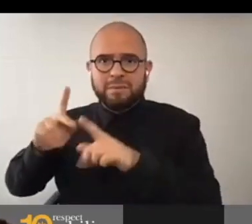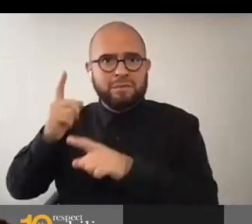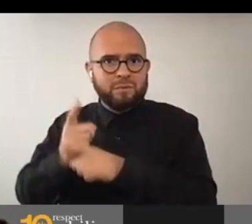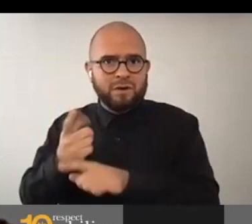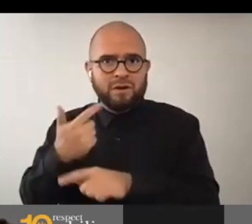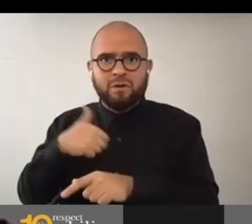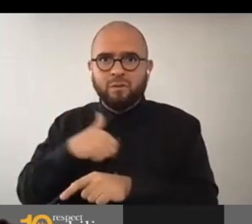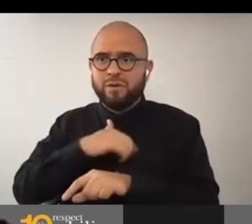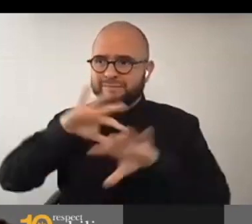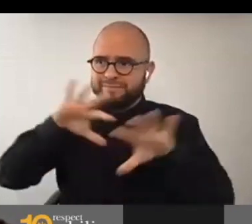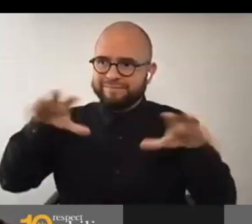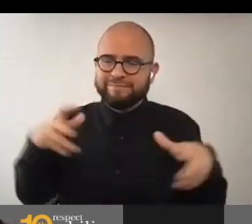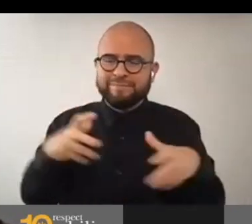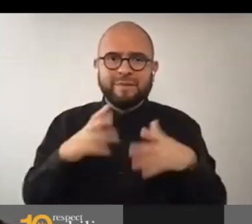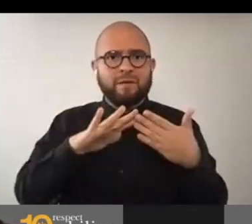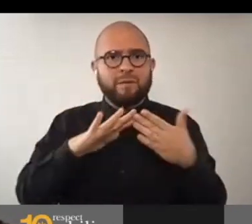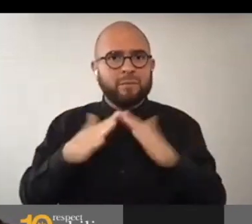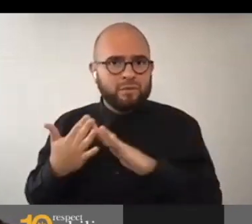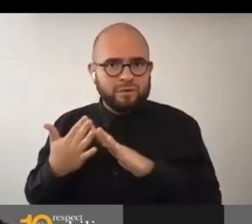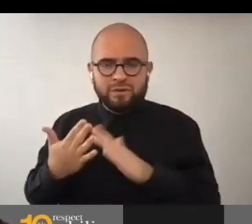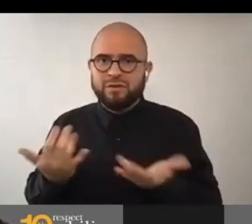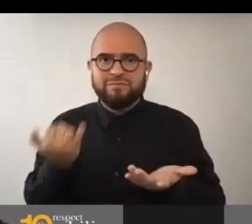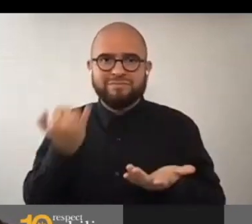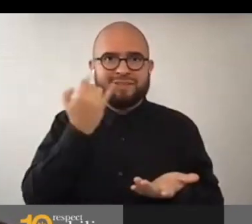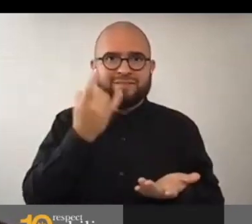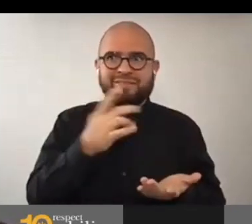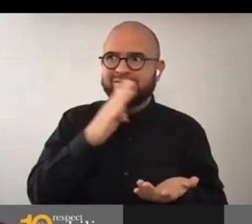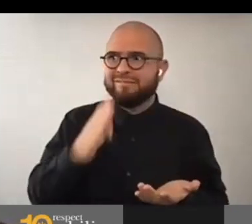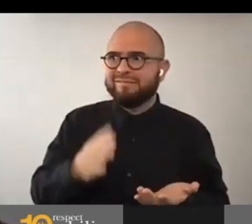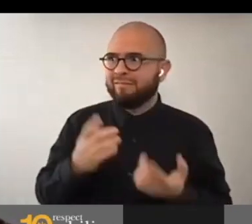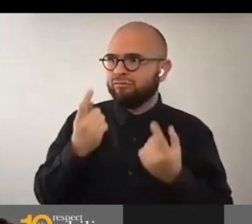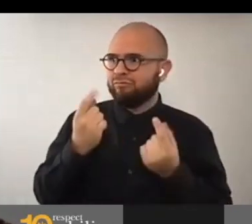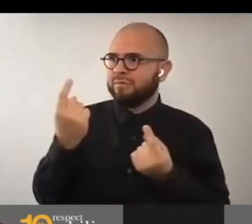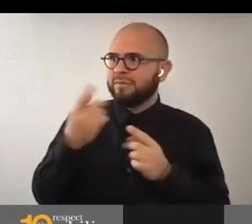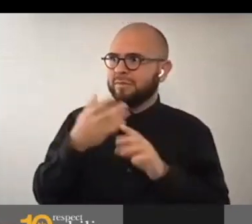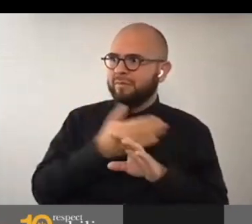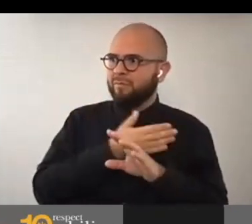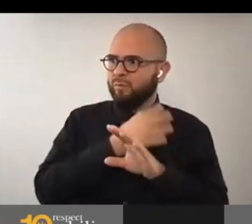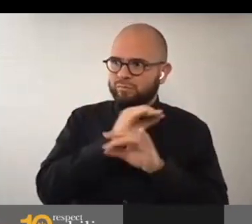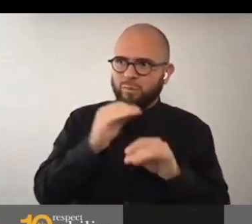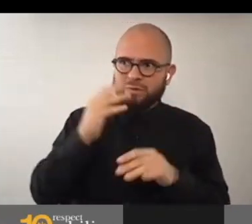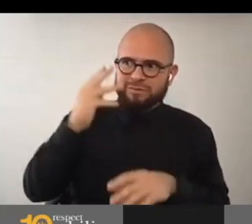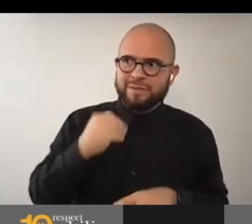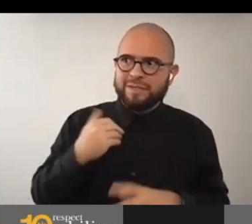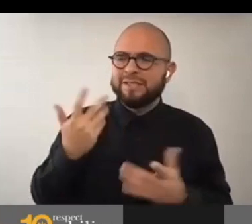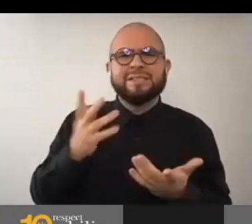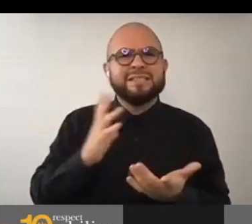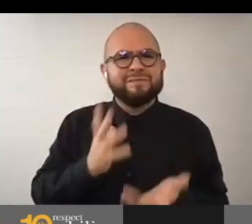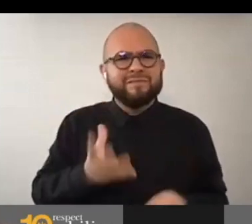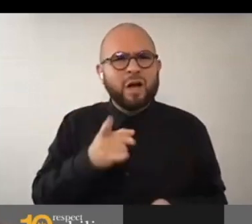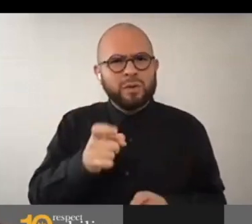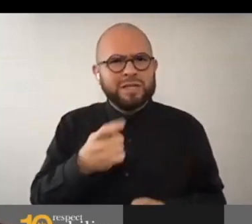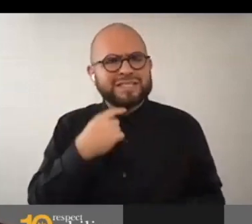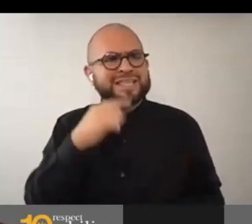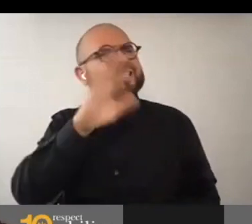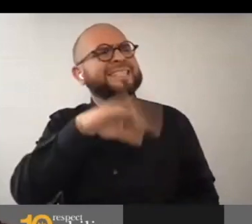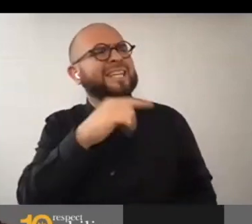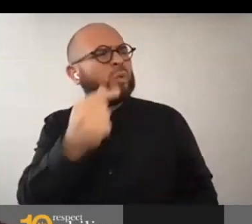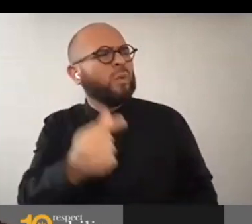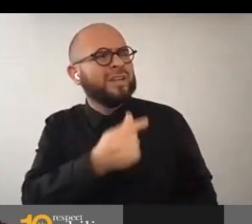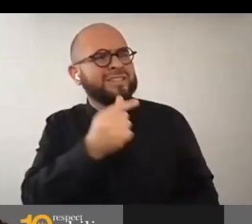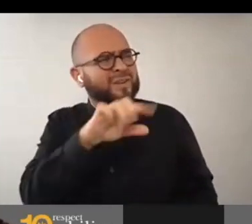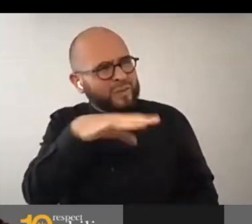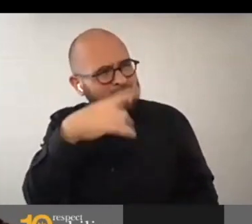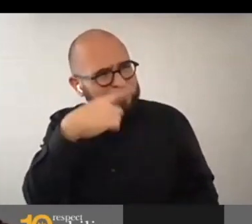community. And if you've never done something, it's okay to be like, hey, like, Graciano, I've never done this. Can you help me out? Or can you show